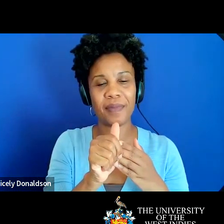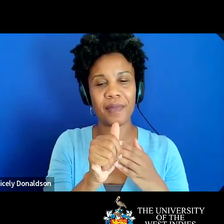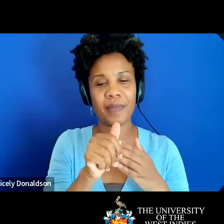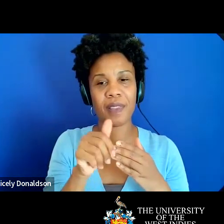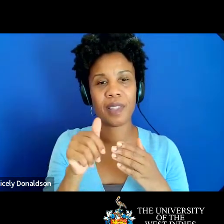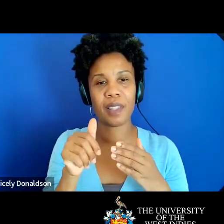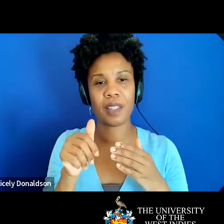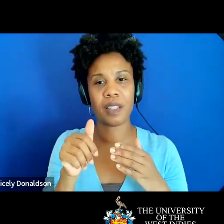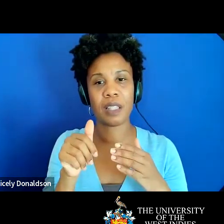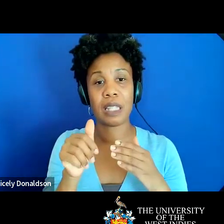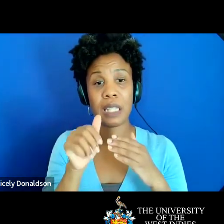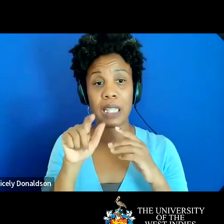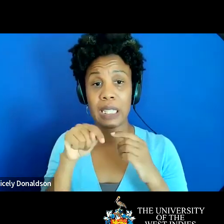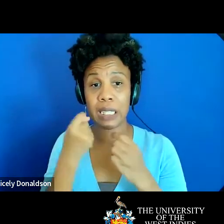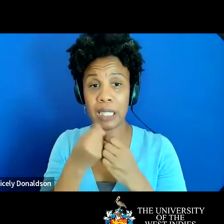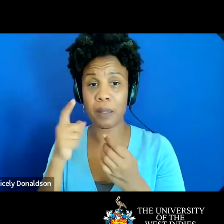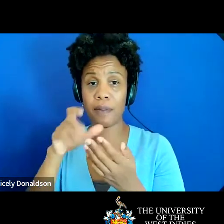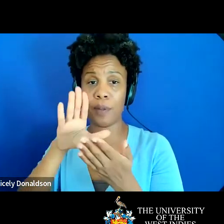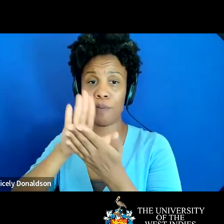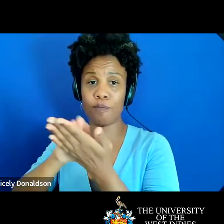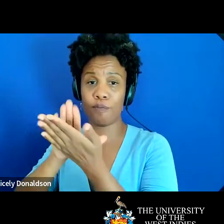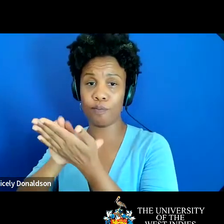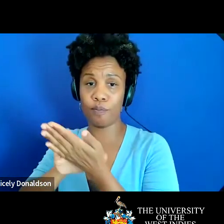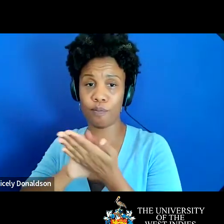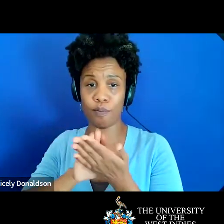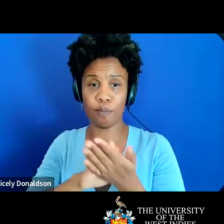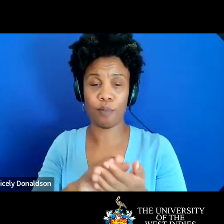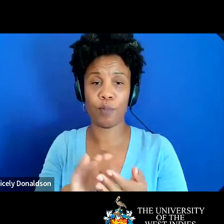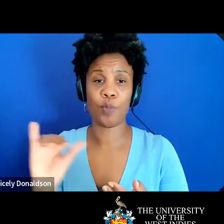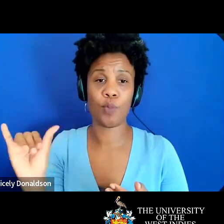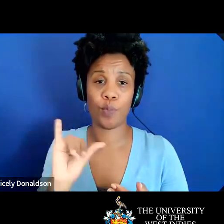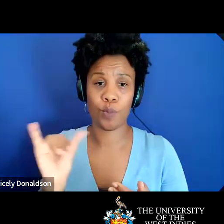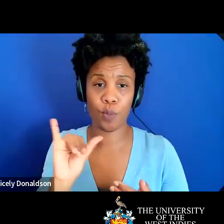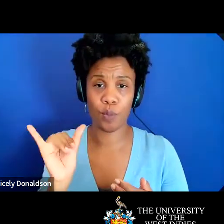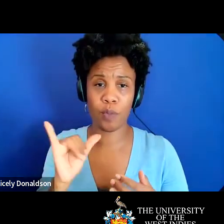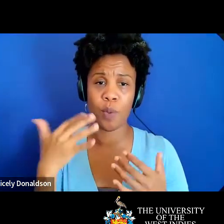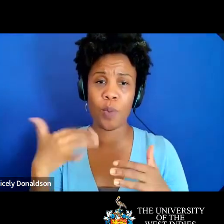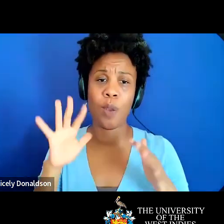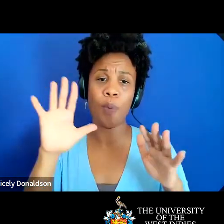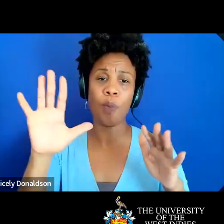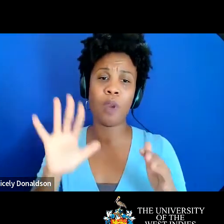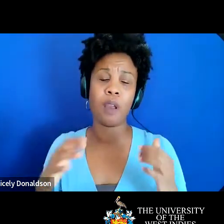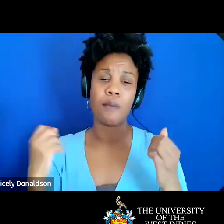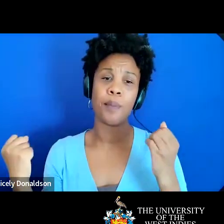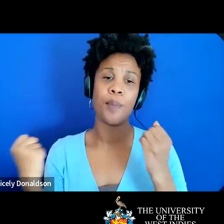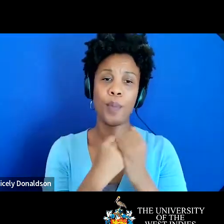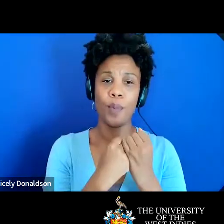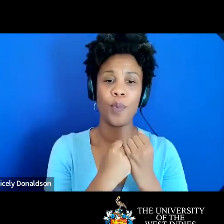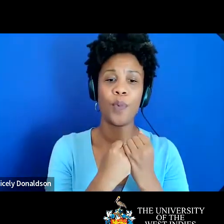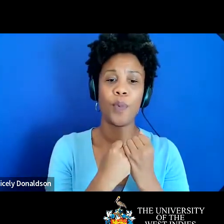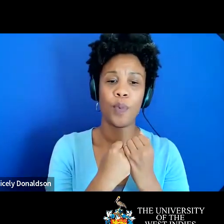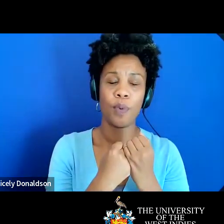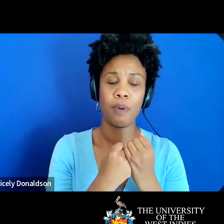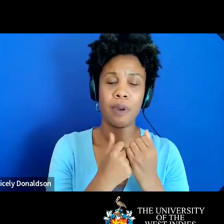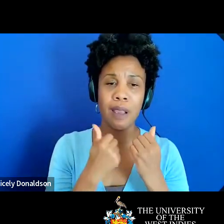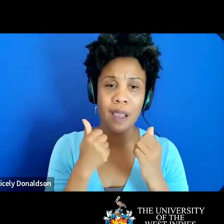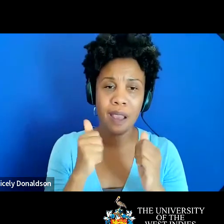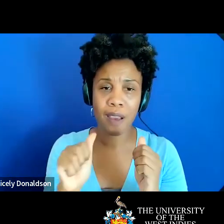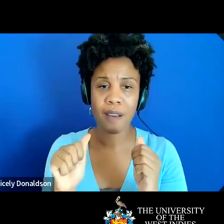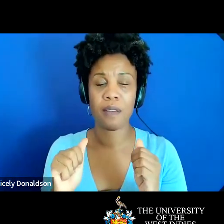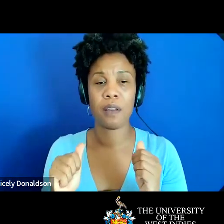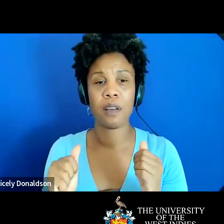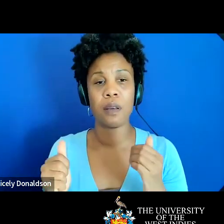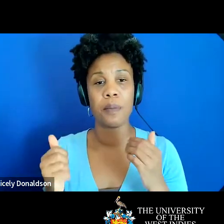commended as well for the tremendous support and effort. And I want to thank